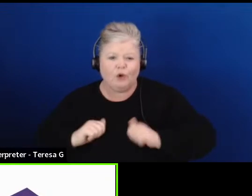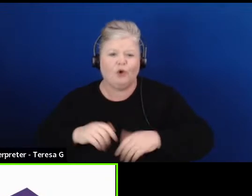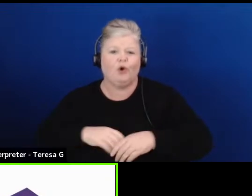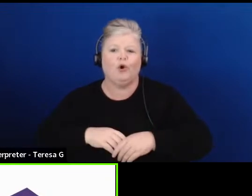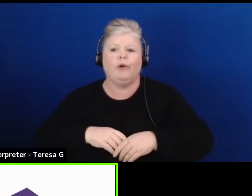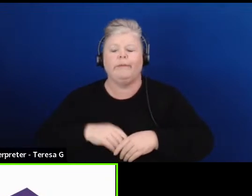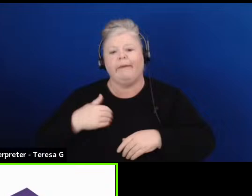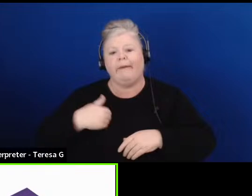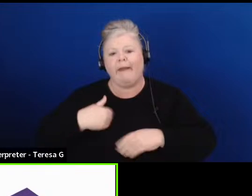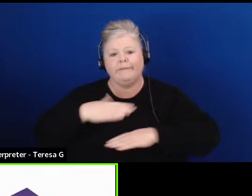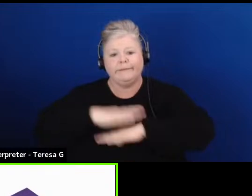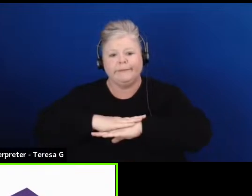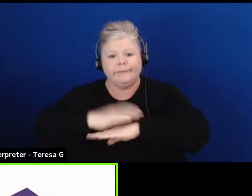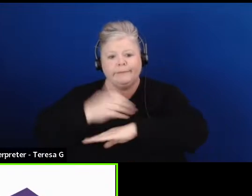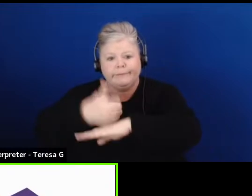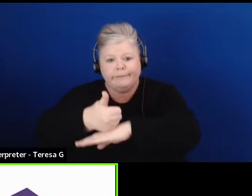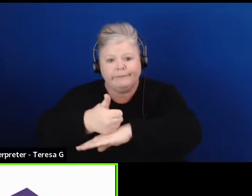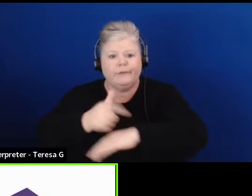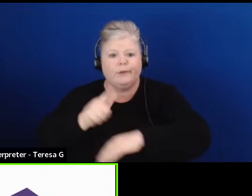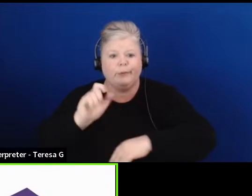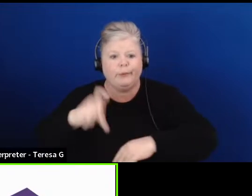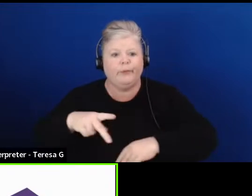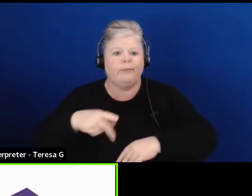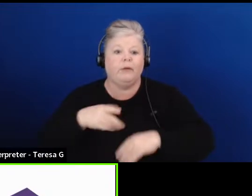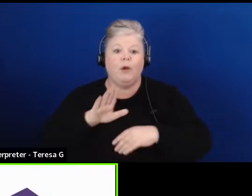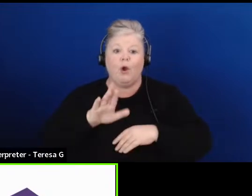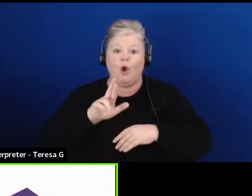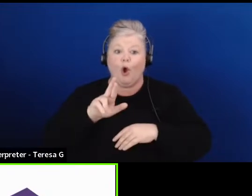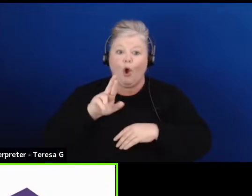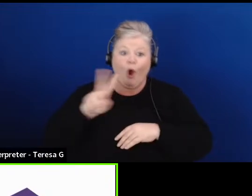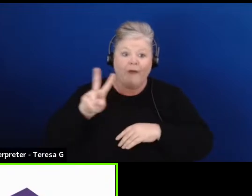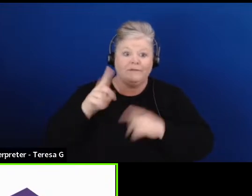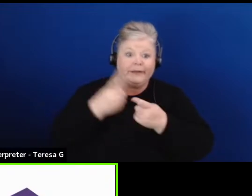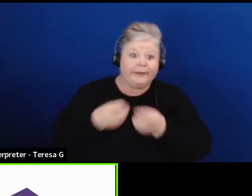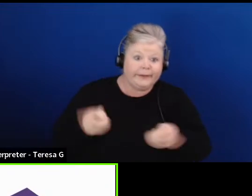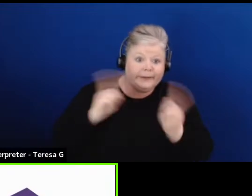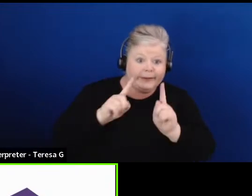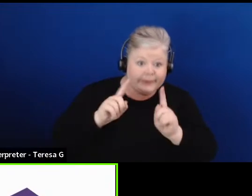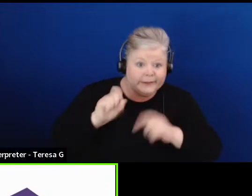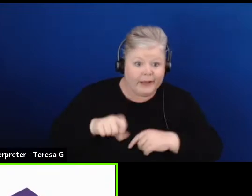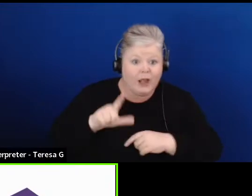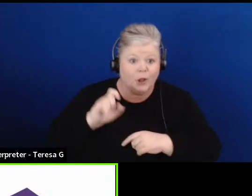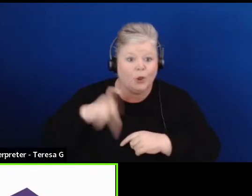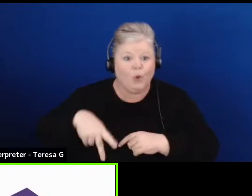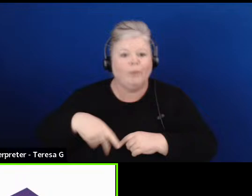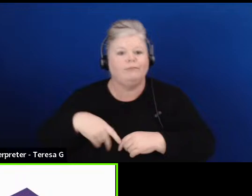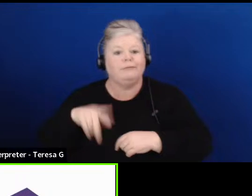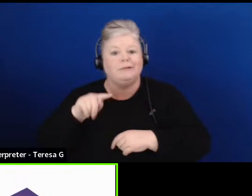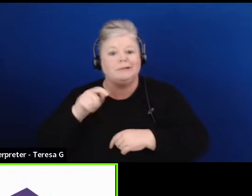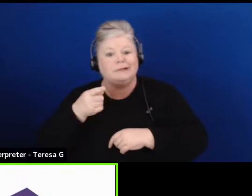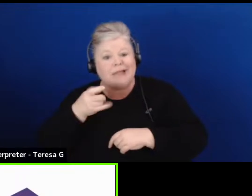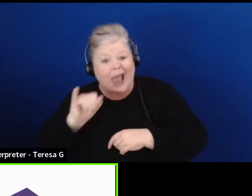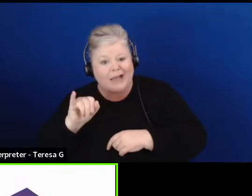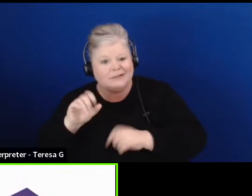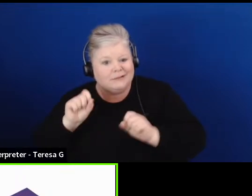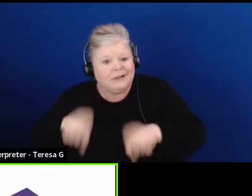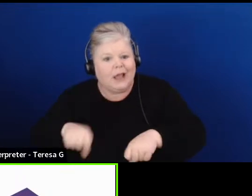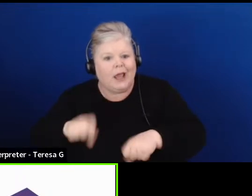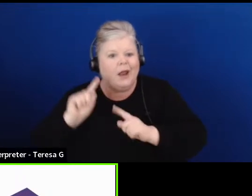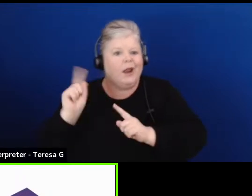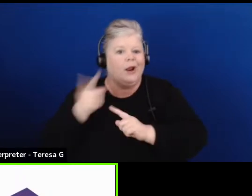countertop loops. You can loop your RV, taxi cabs. Looping can be done virtually